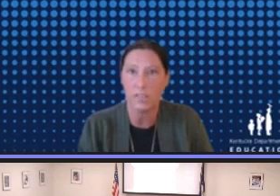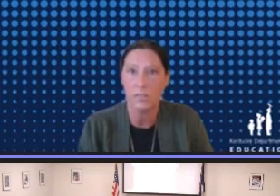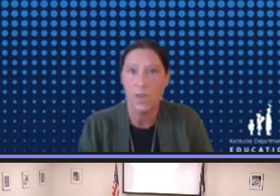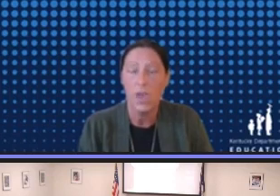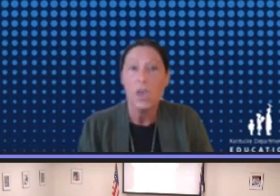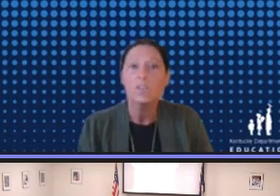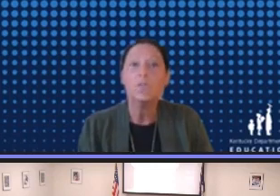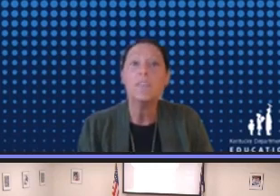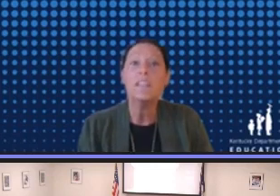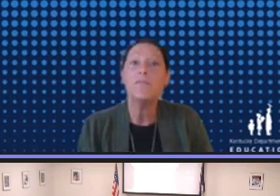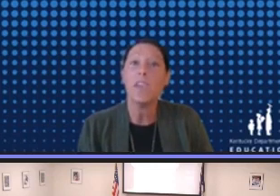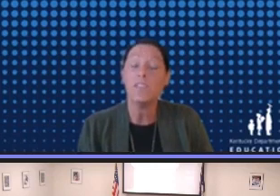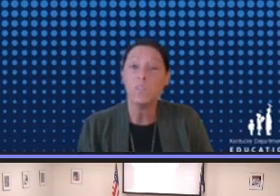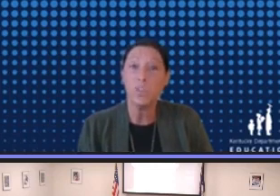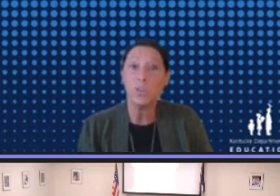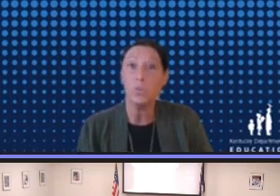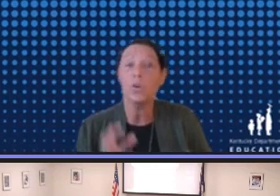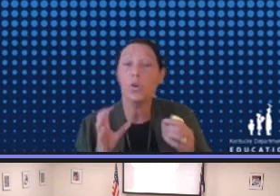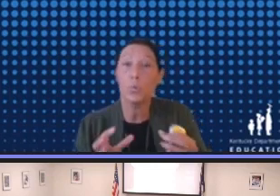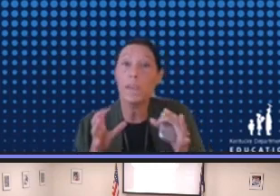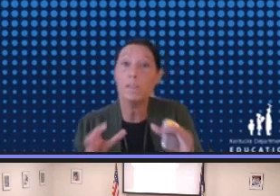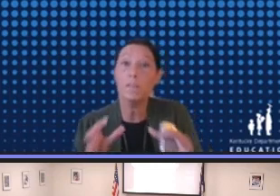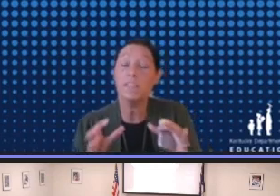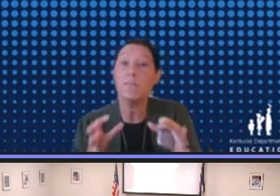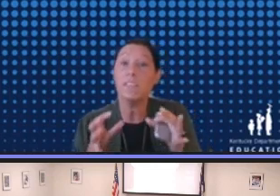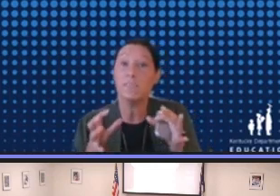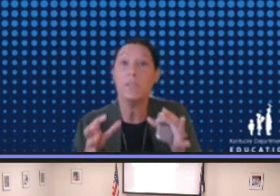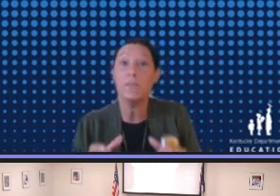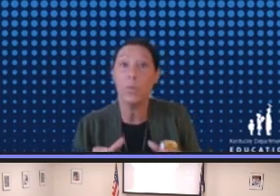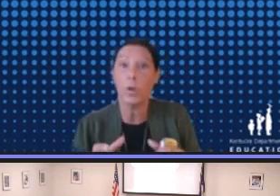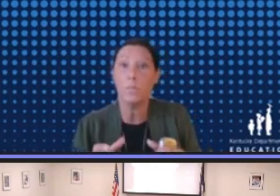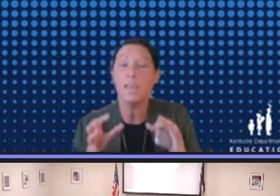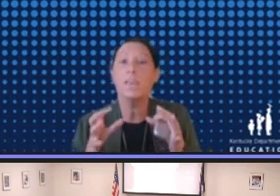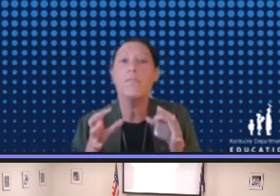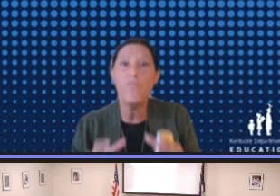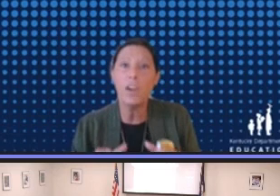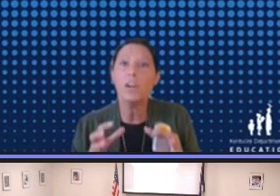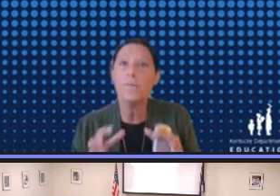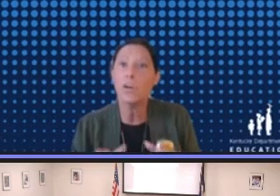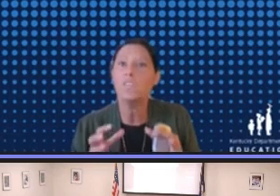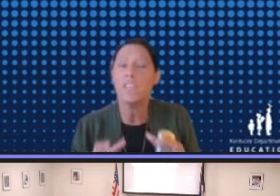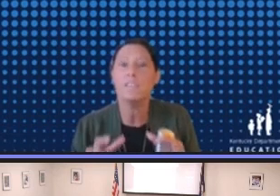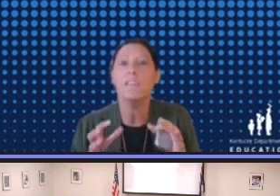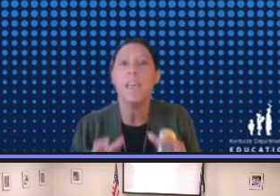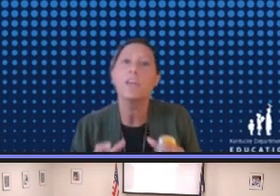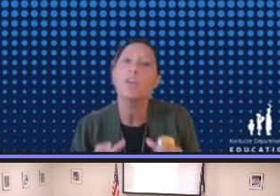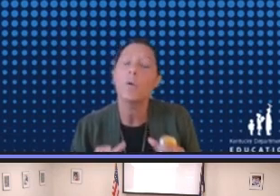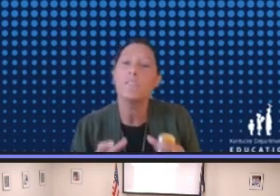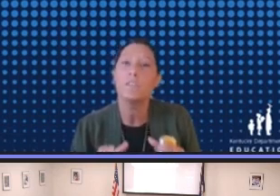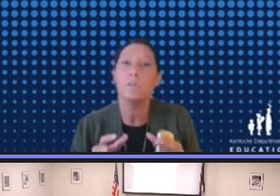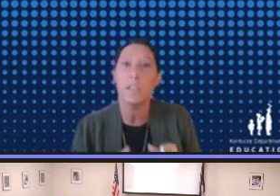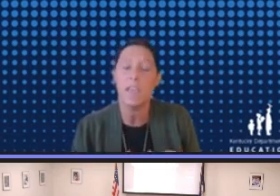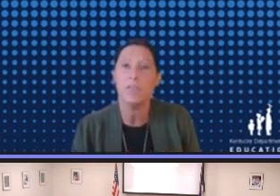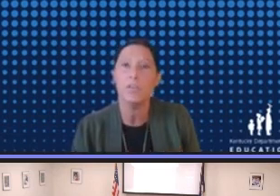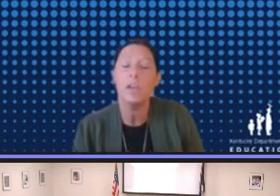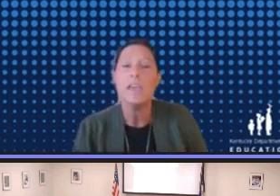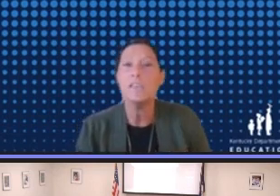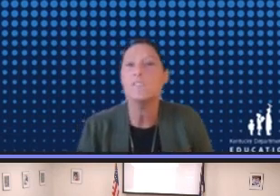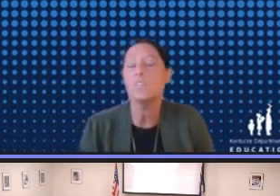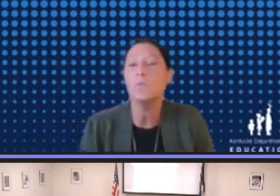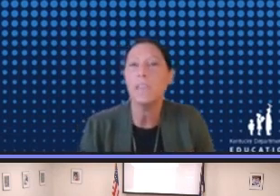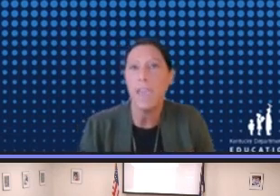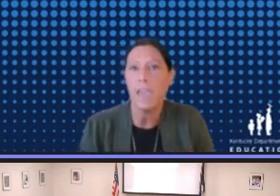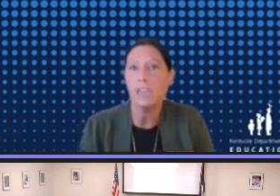the process. So then in phase 2, the curriculum team that's been formed, the very first thing that they are going to do